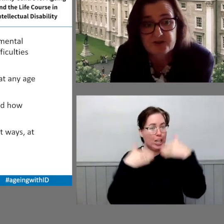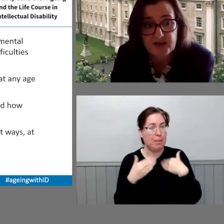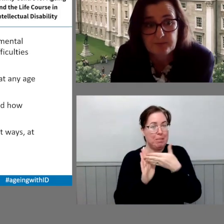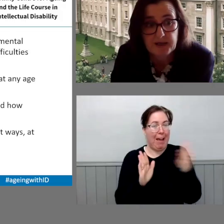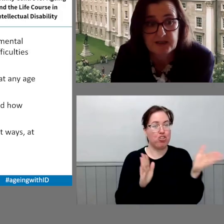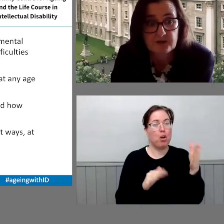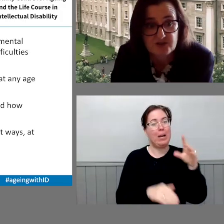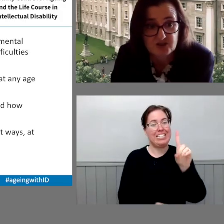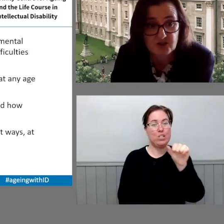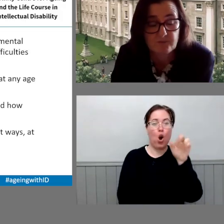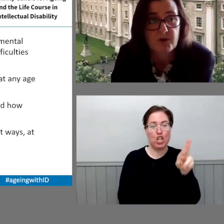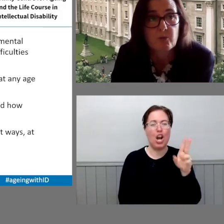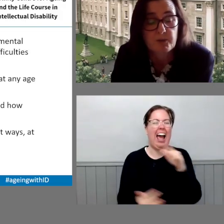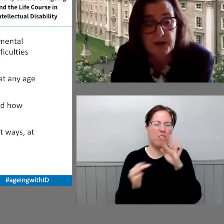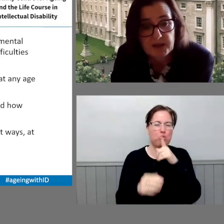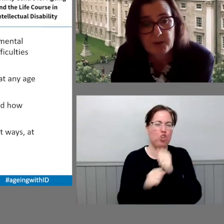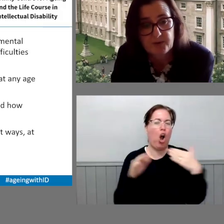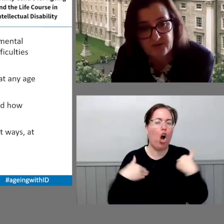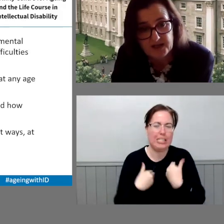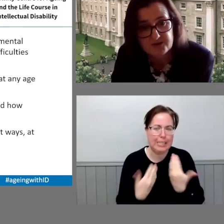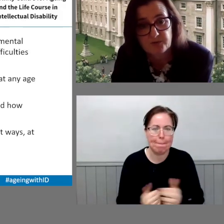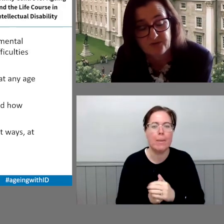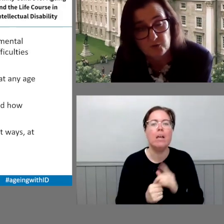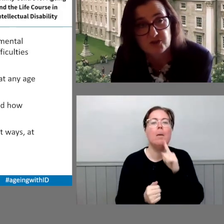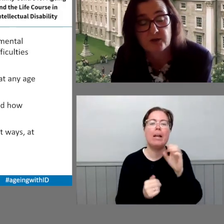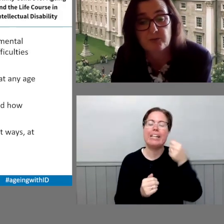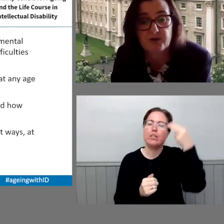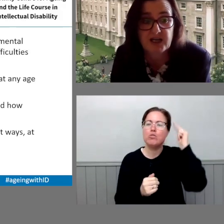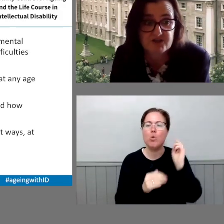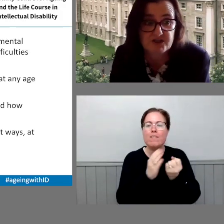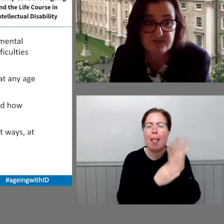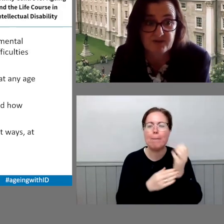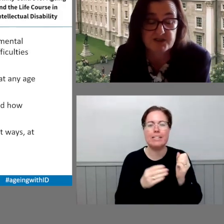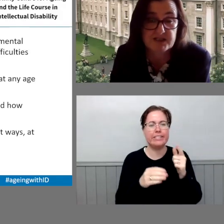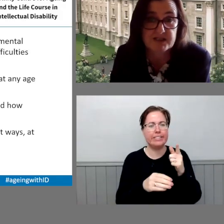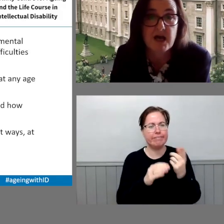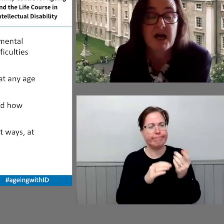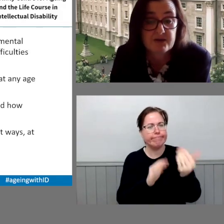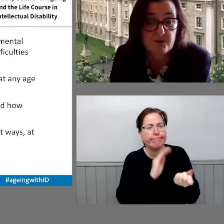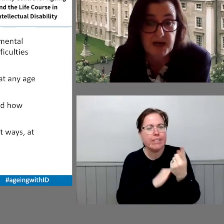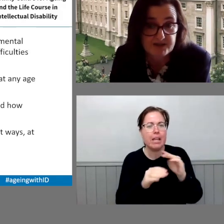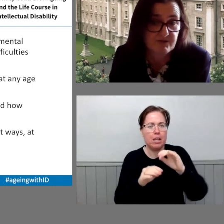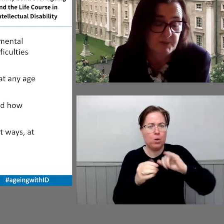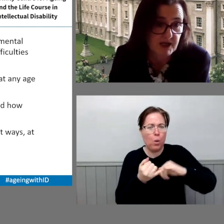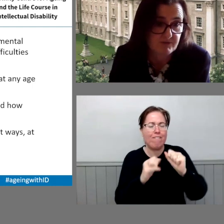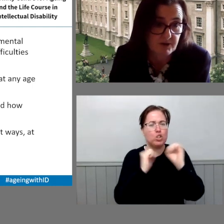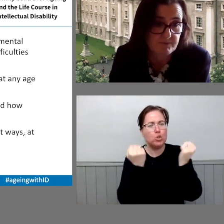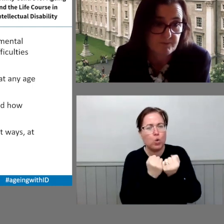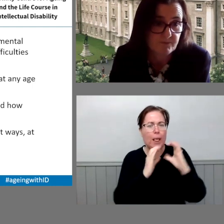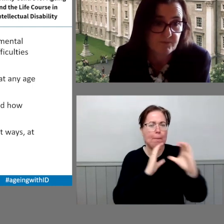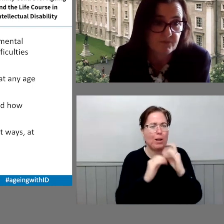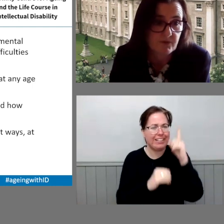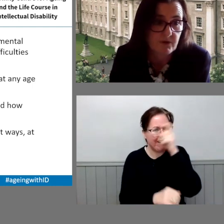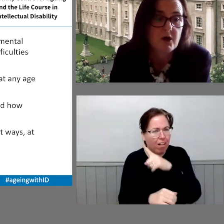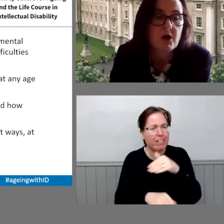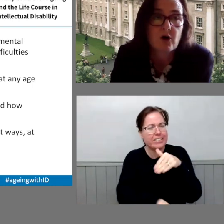is a neurodevelopmental condition whereby people present with social and communication difficulties and repetitive behavior.